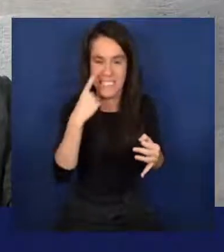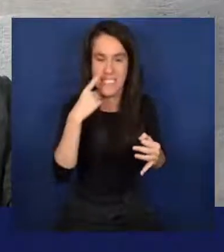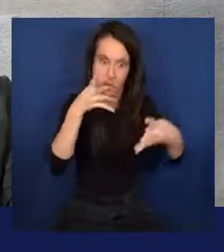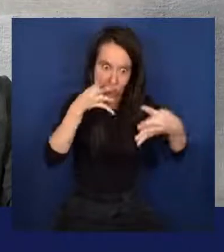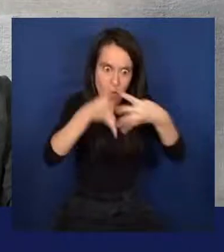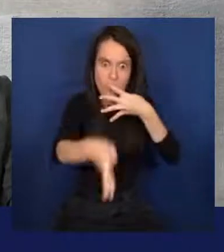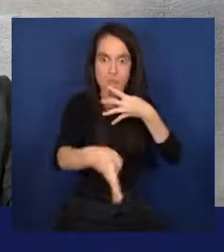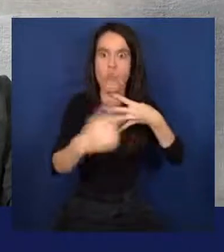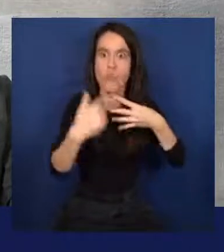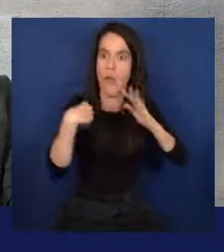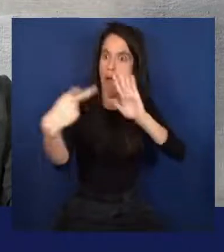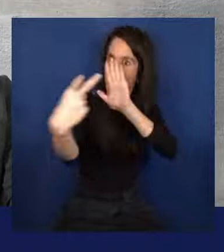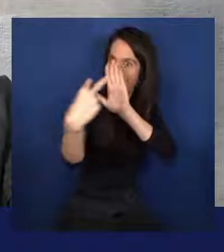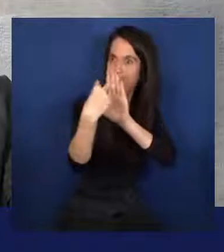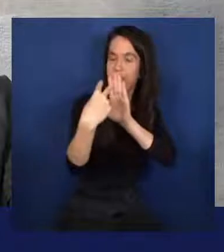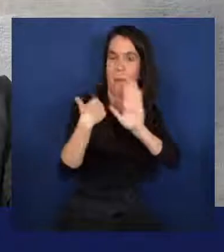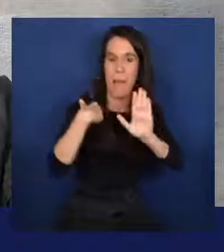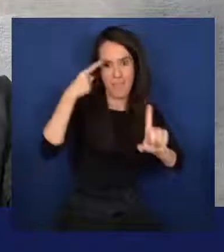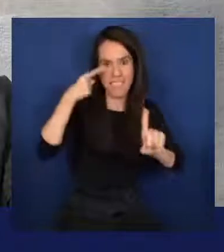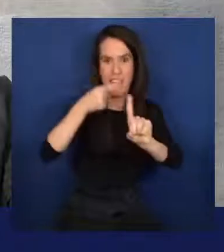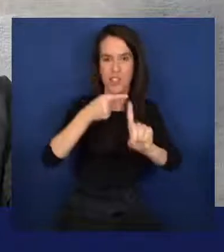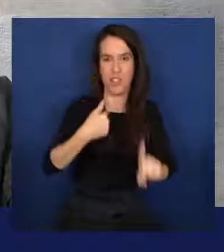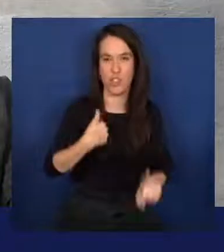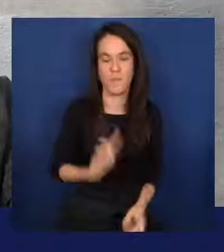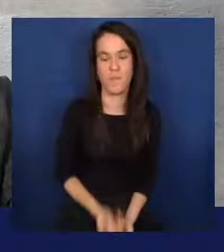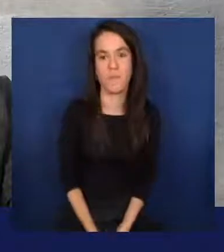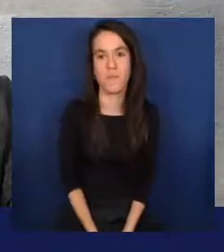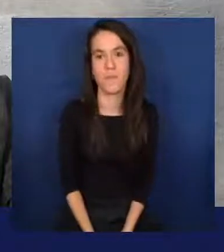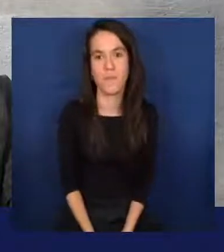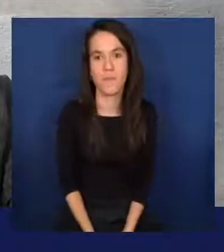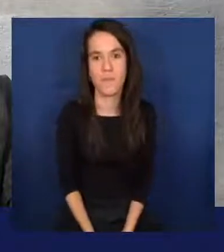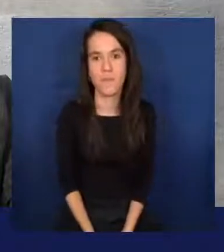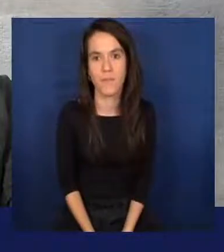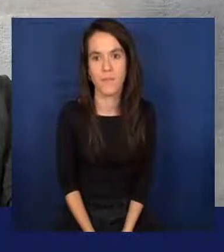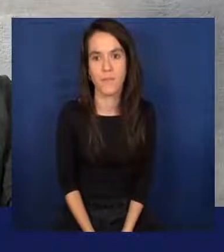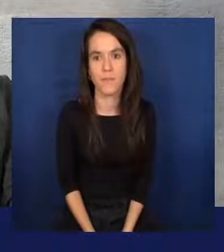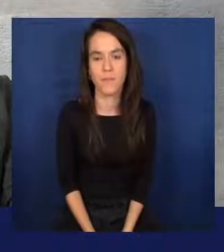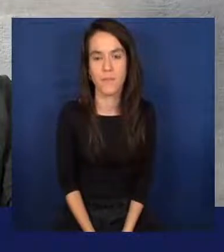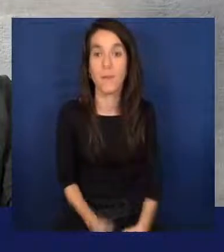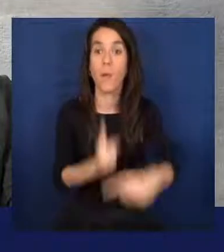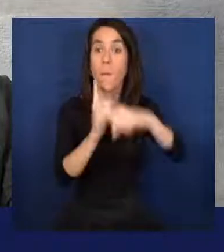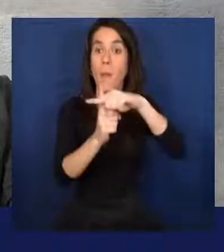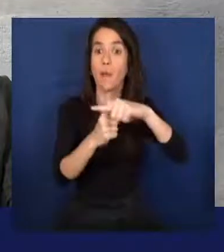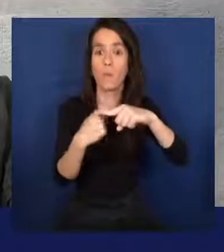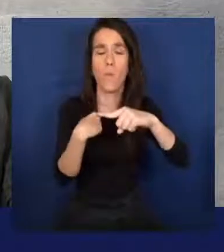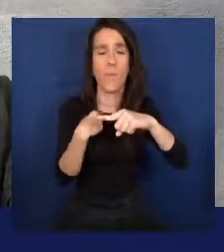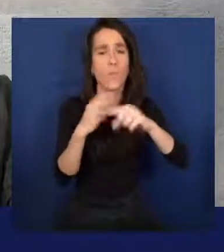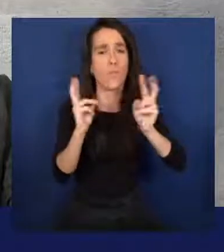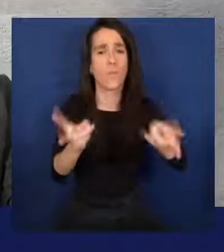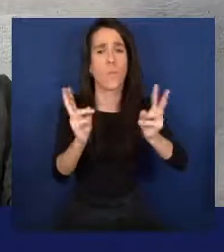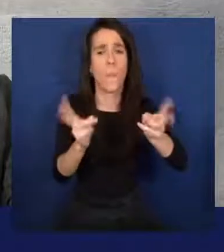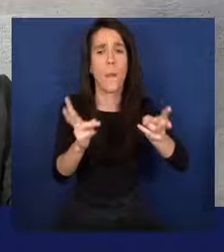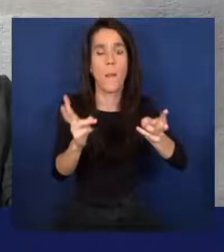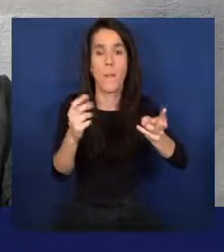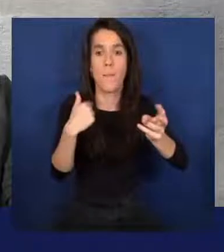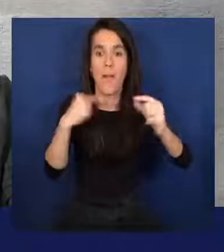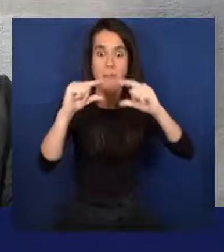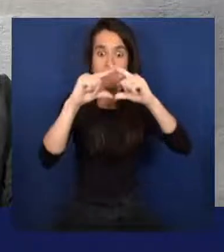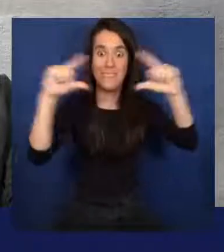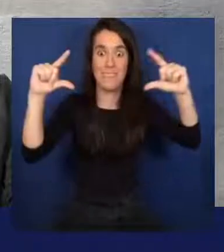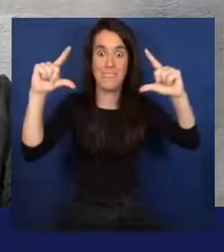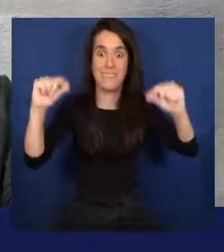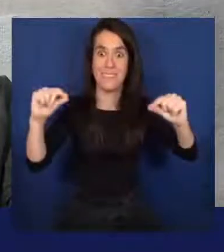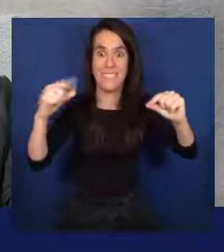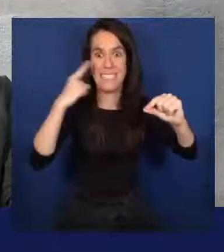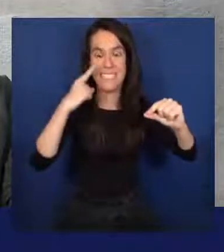And also, I normally put a disclaimer in my code, like that my intention for a model,